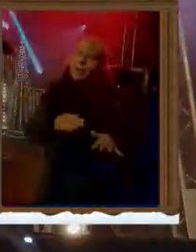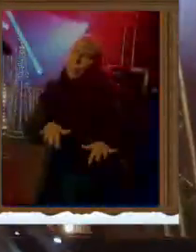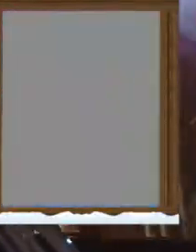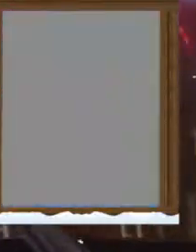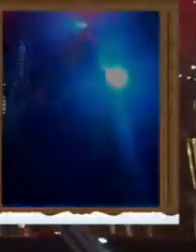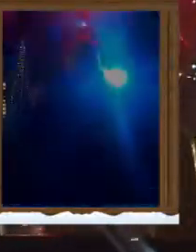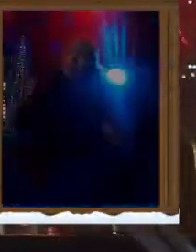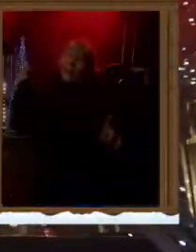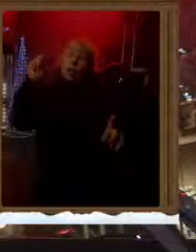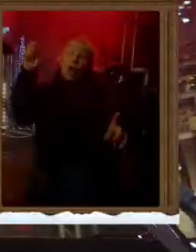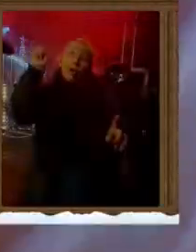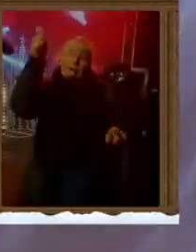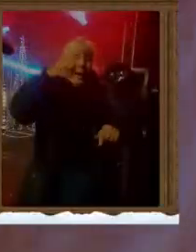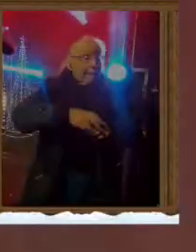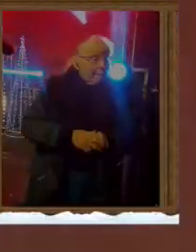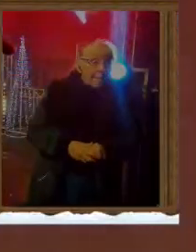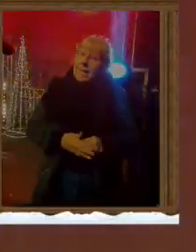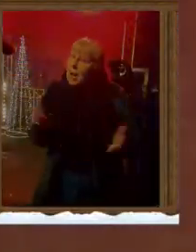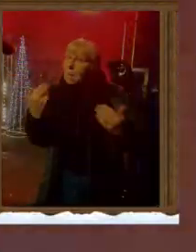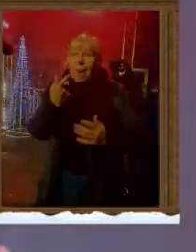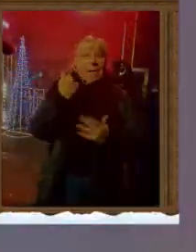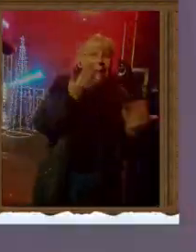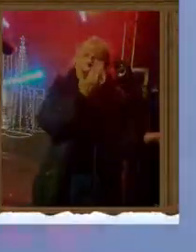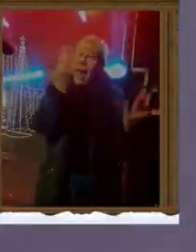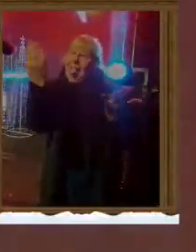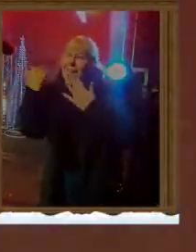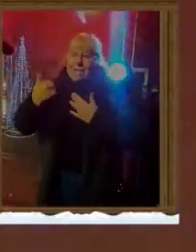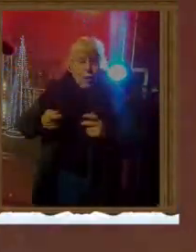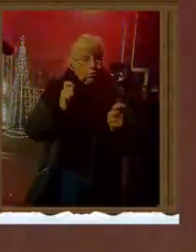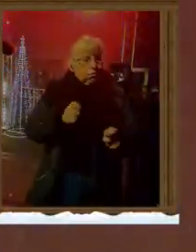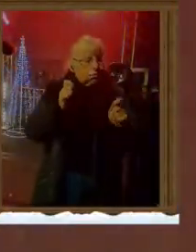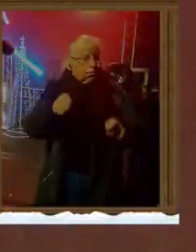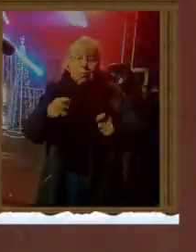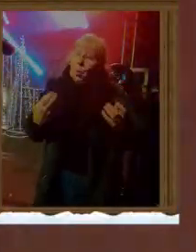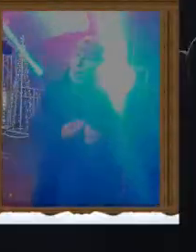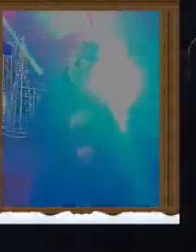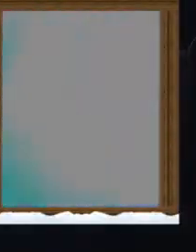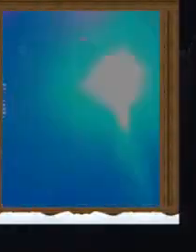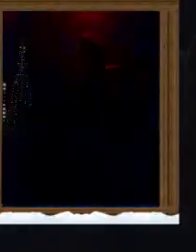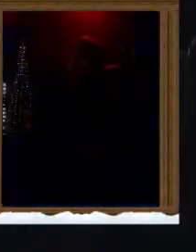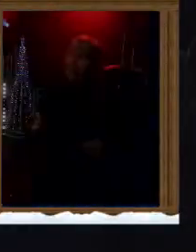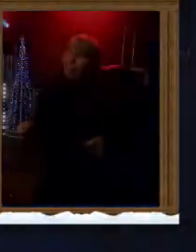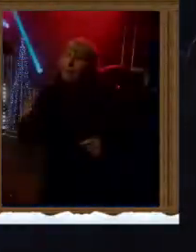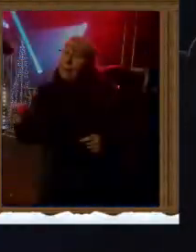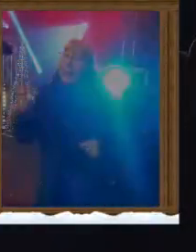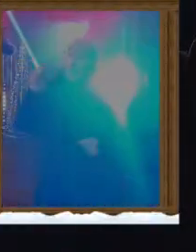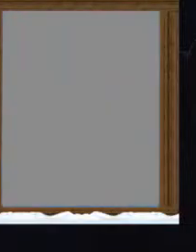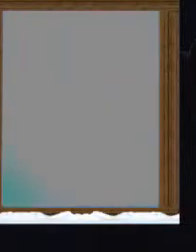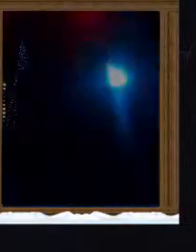two. Come on, it's lovely weather for a sleigh ride together with you.